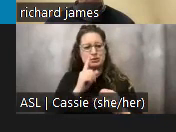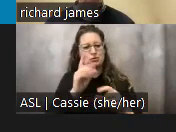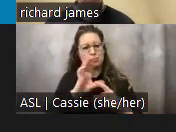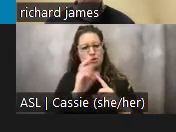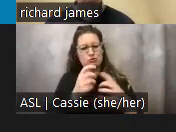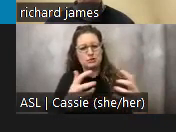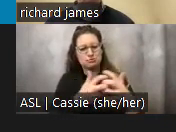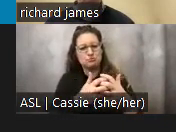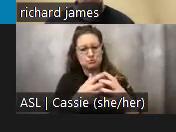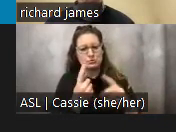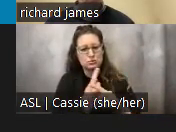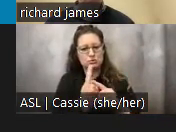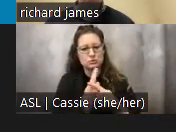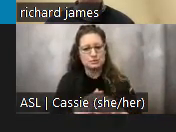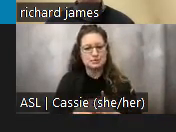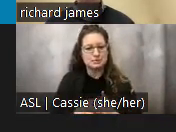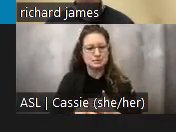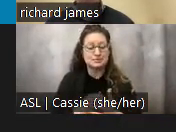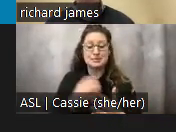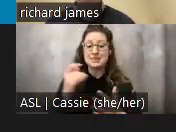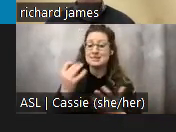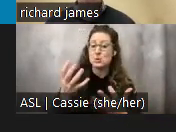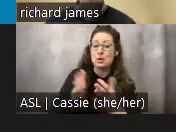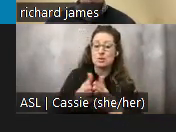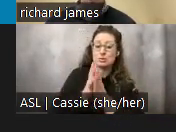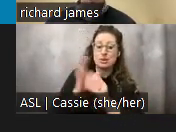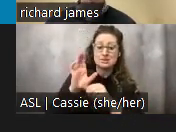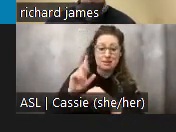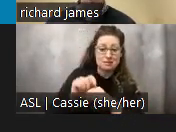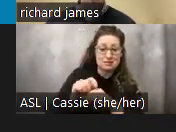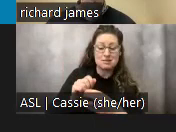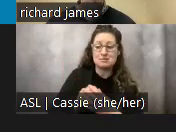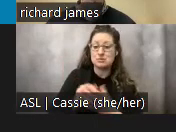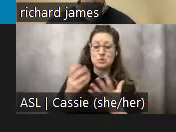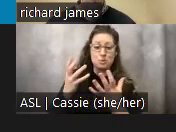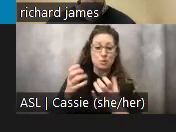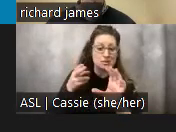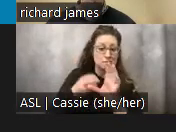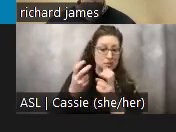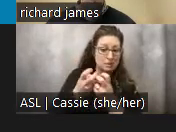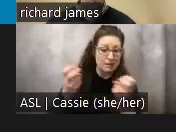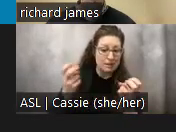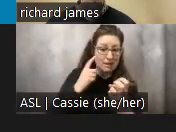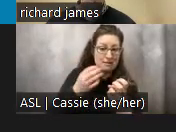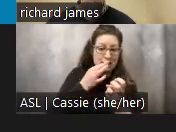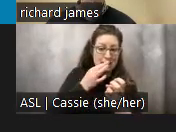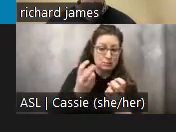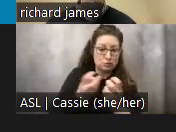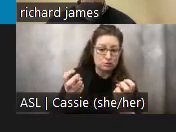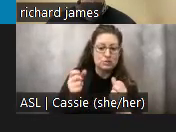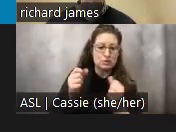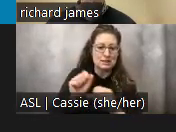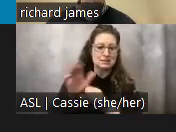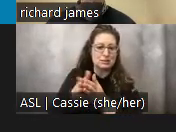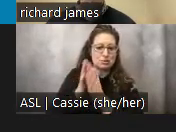CEACR website to submit a consult request or serve on an expert panel. So we have a